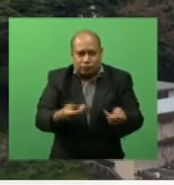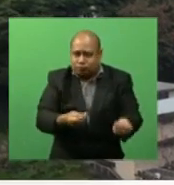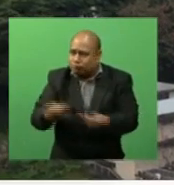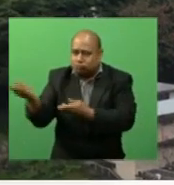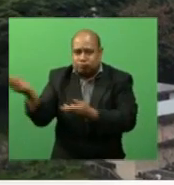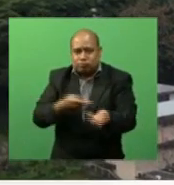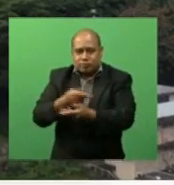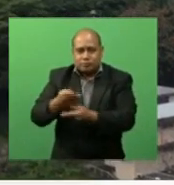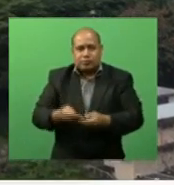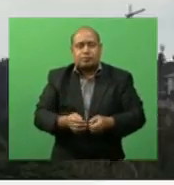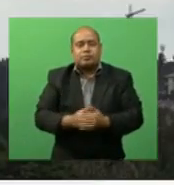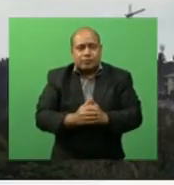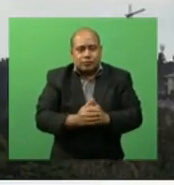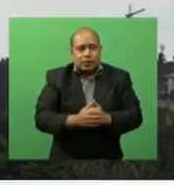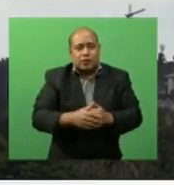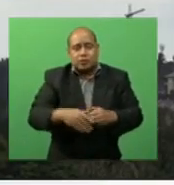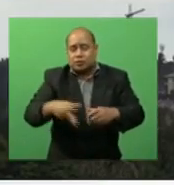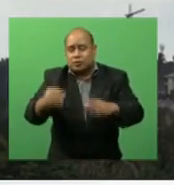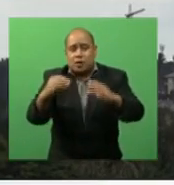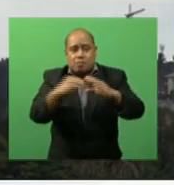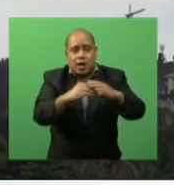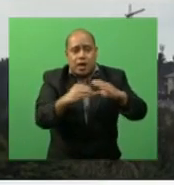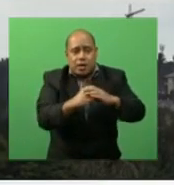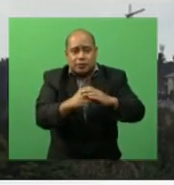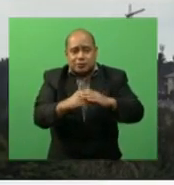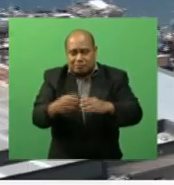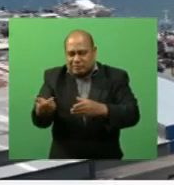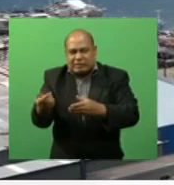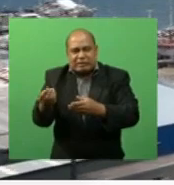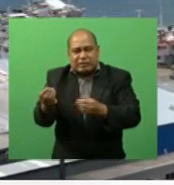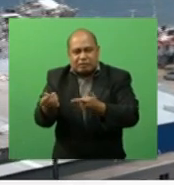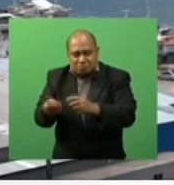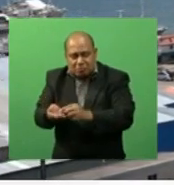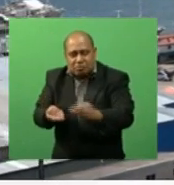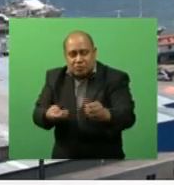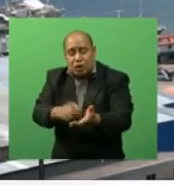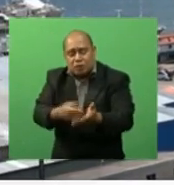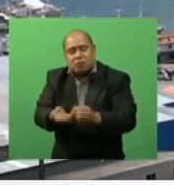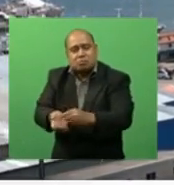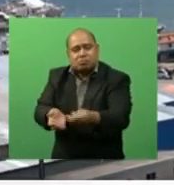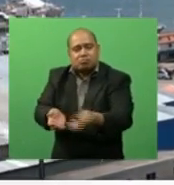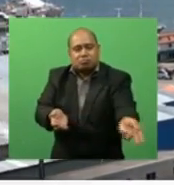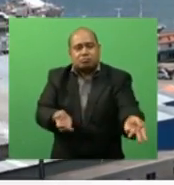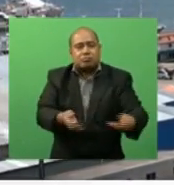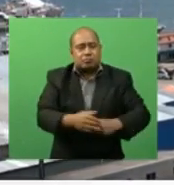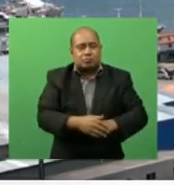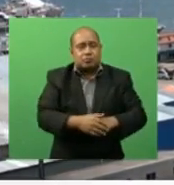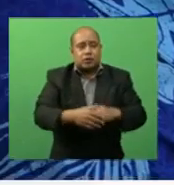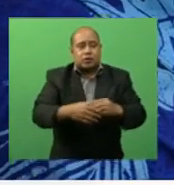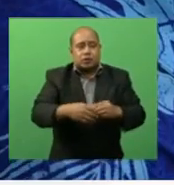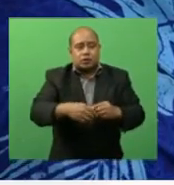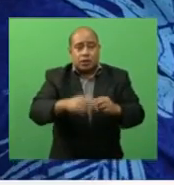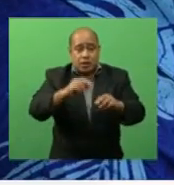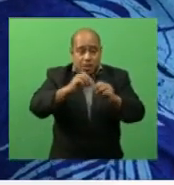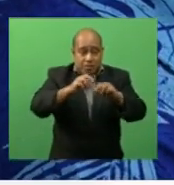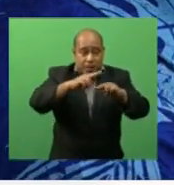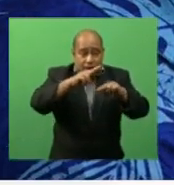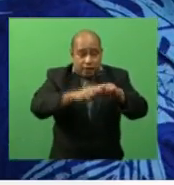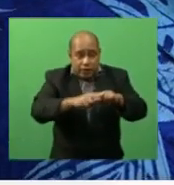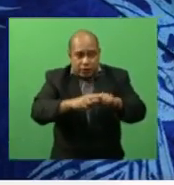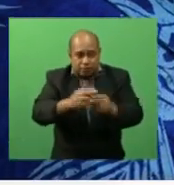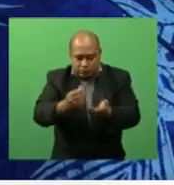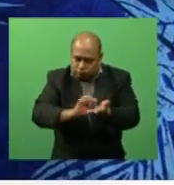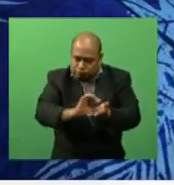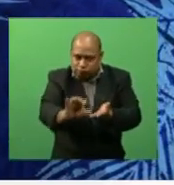ease the financial burden on customers, and the Reserve Bank funding must also be offered on concessional rates. However, Dr. Kishore points out